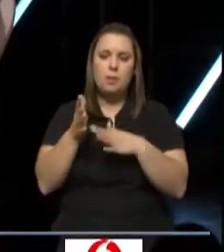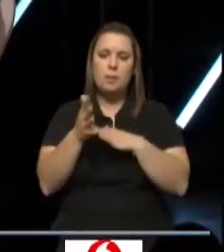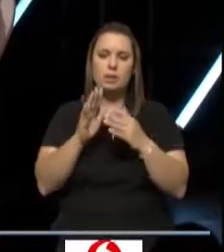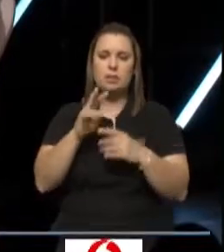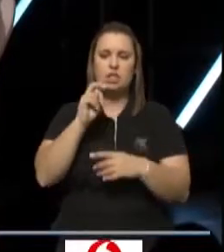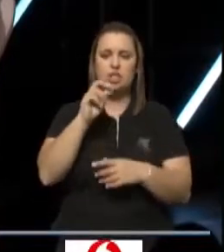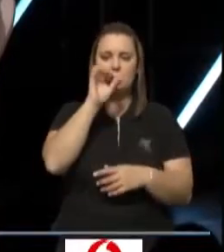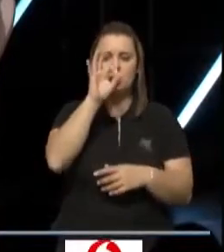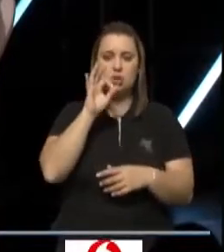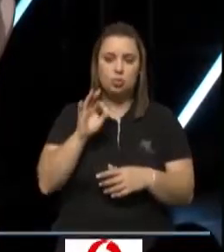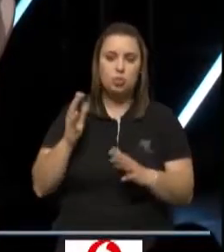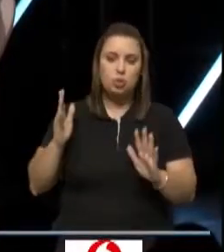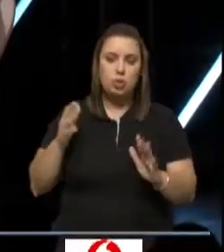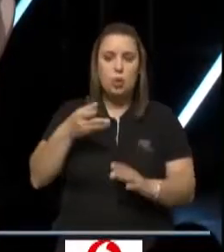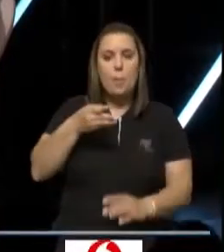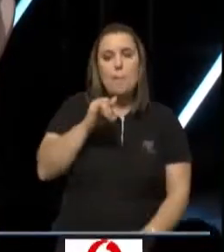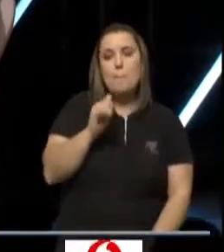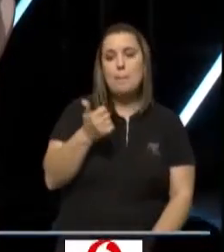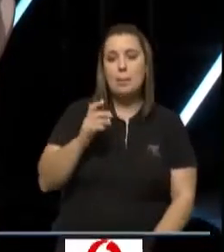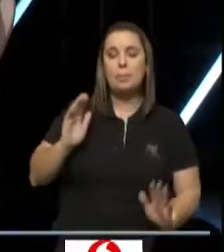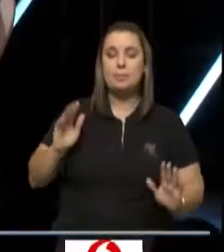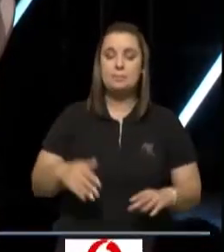this 5G, and